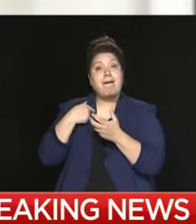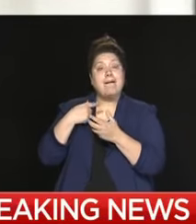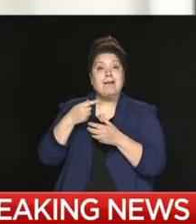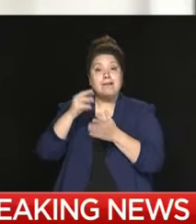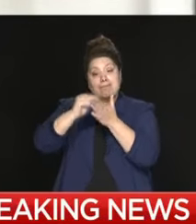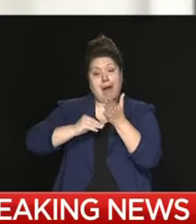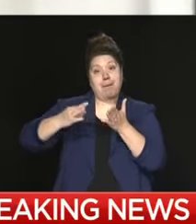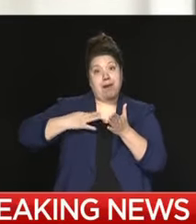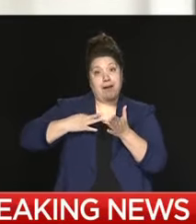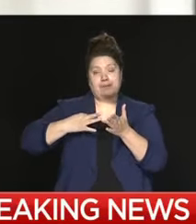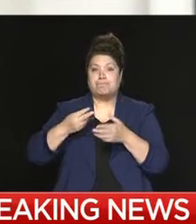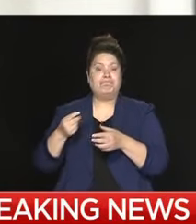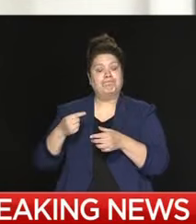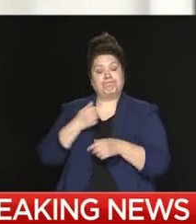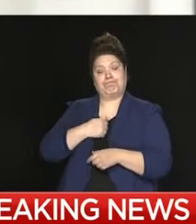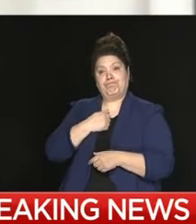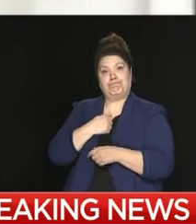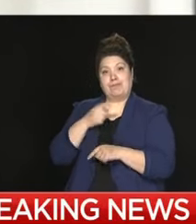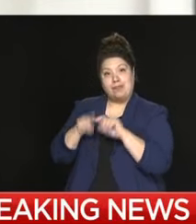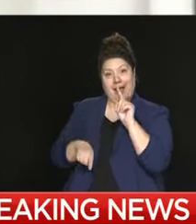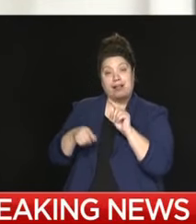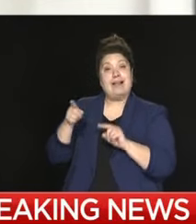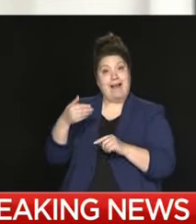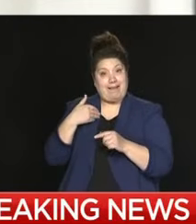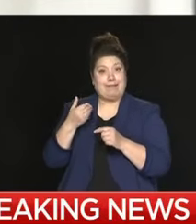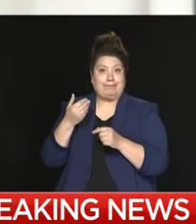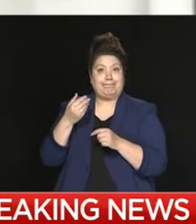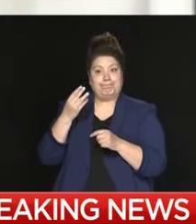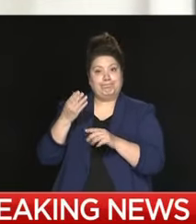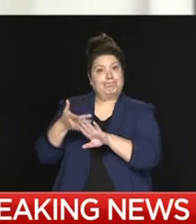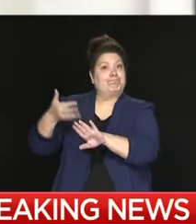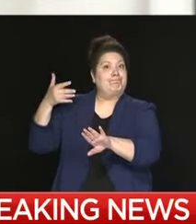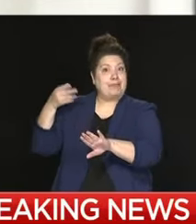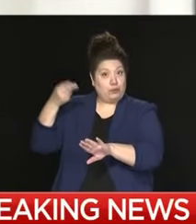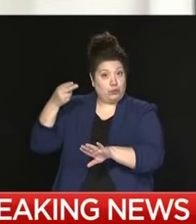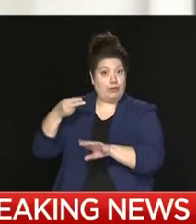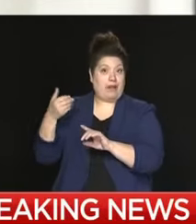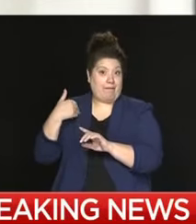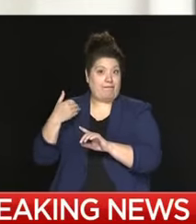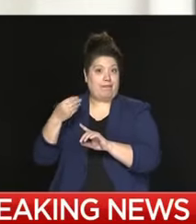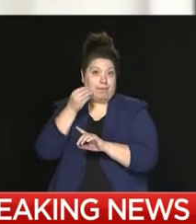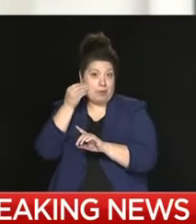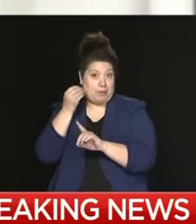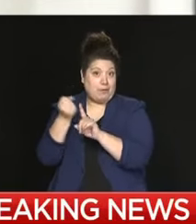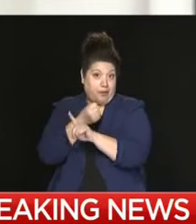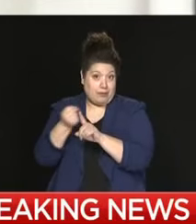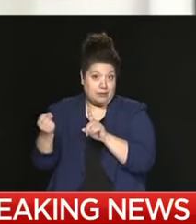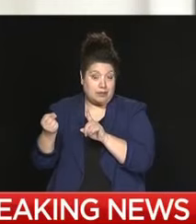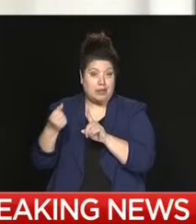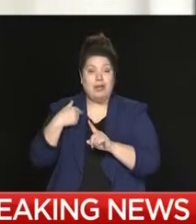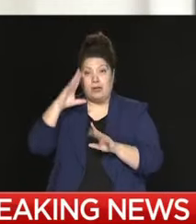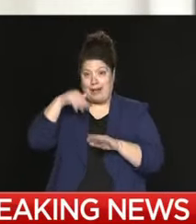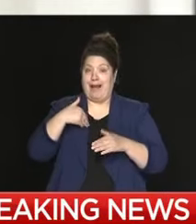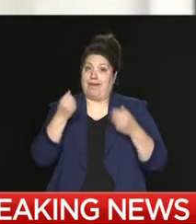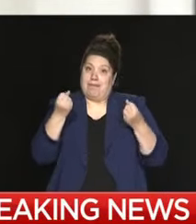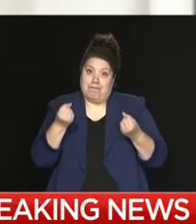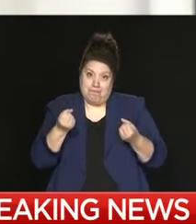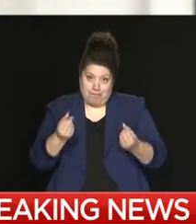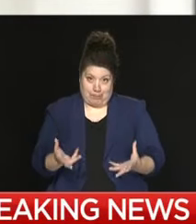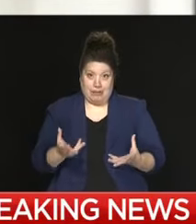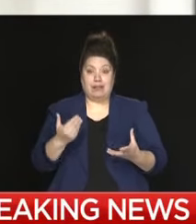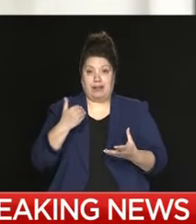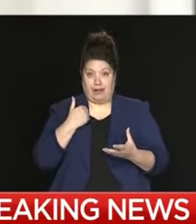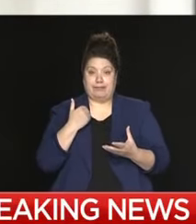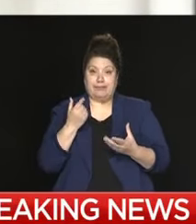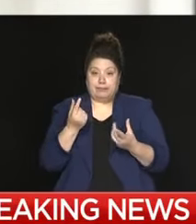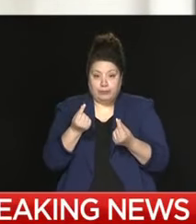if there are issues around domestic violence. But we recognize that there is so much more to do. And that is